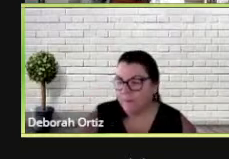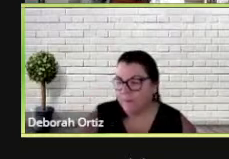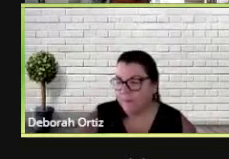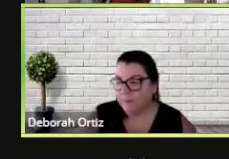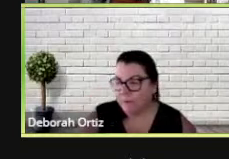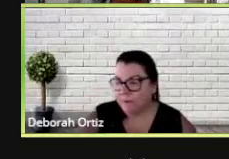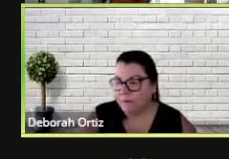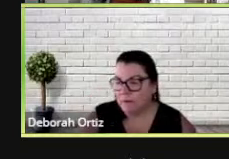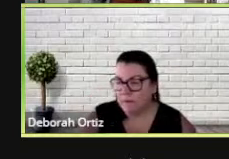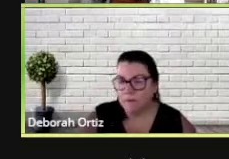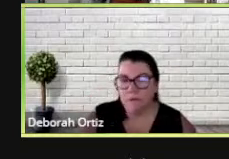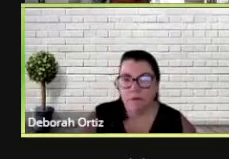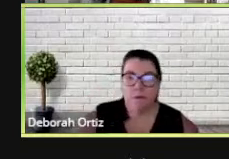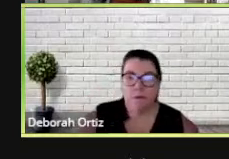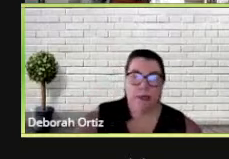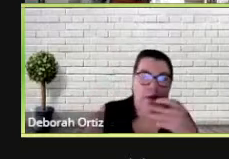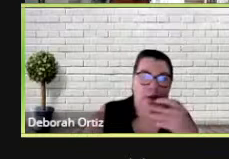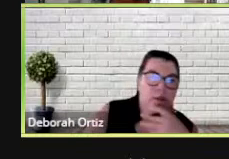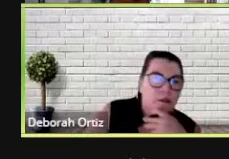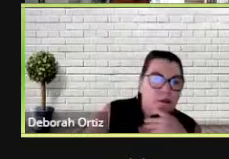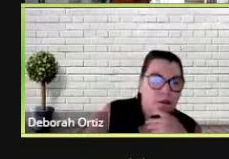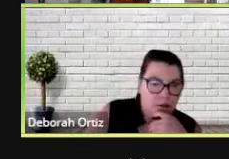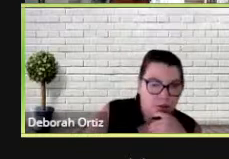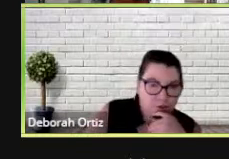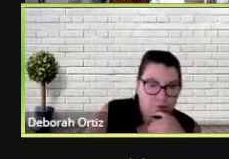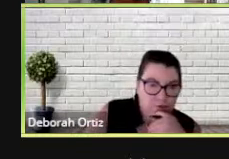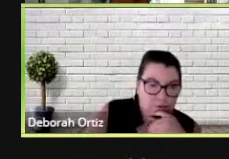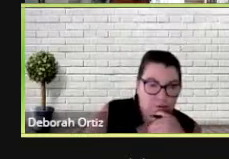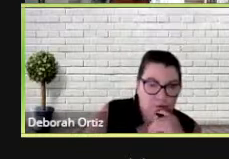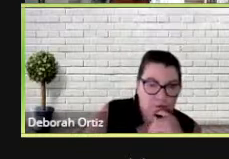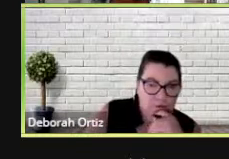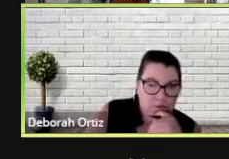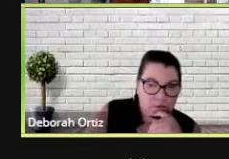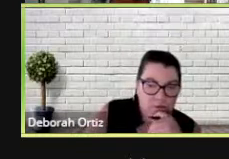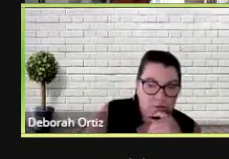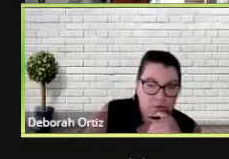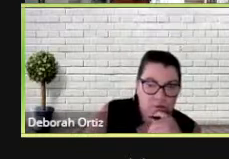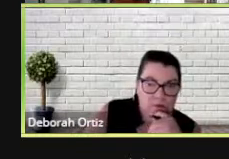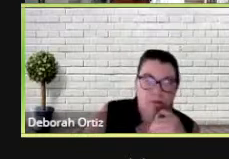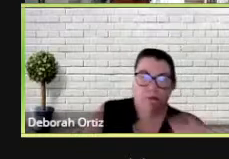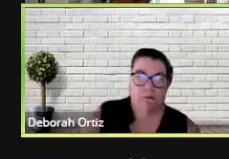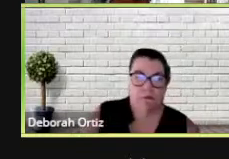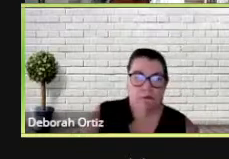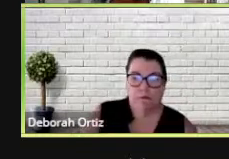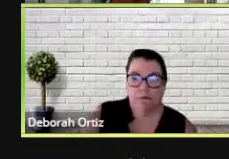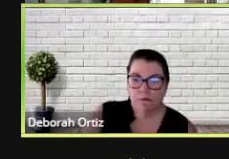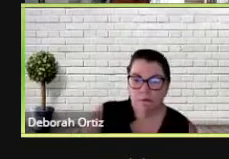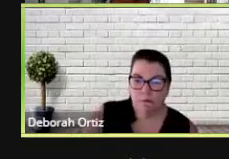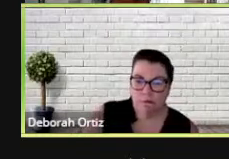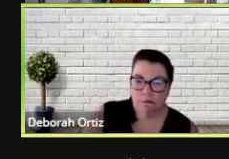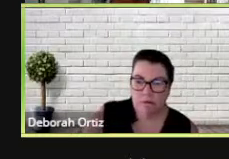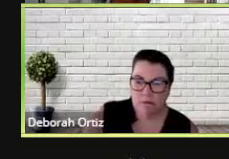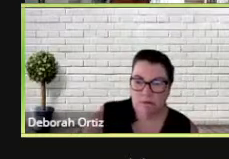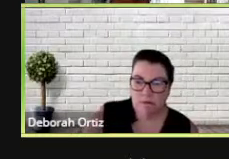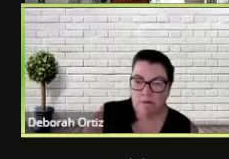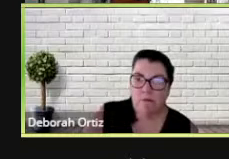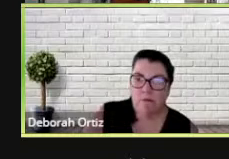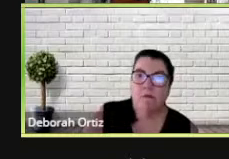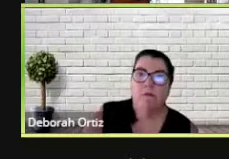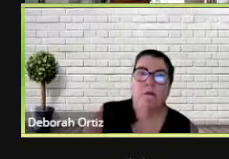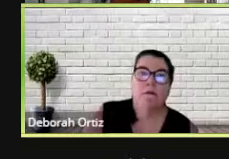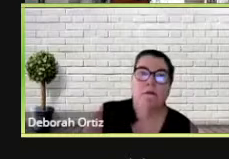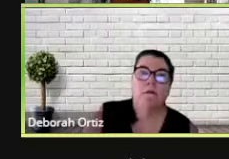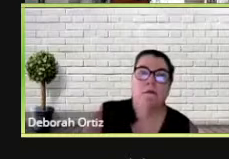We know that in any particular place? Yeah, we know that by the positivity rate. They are